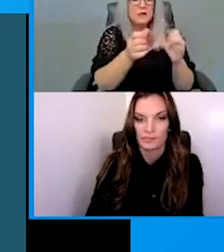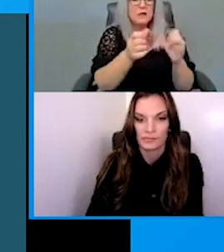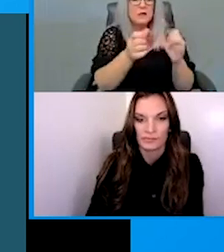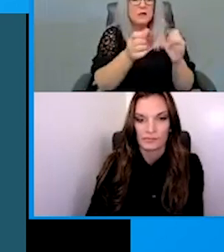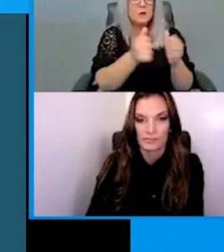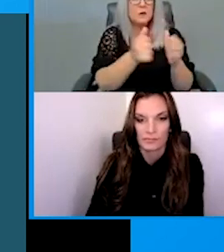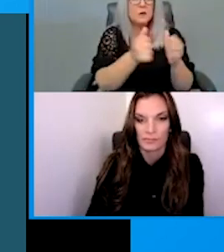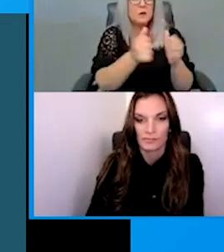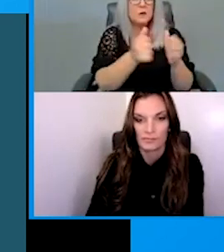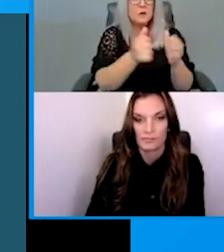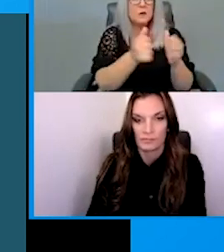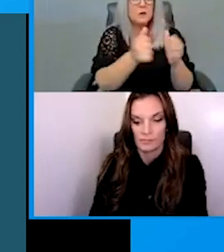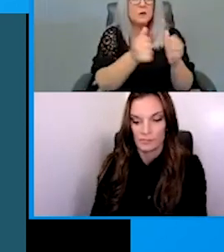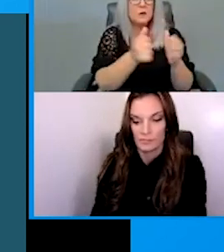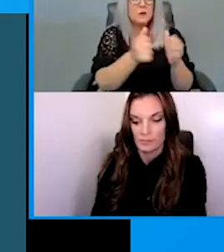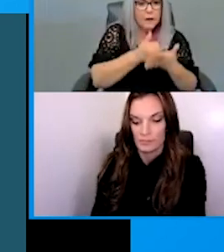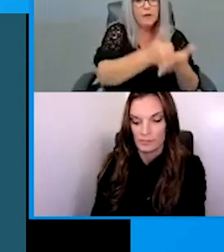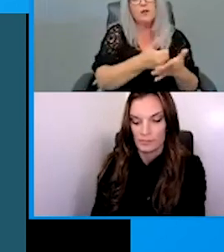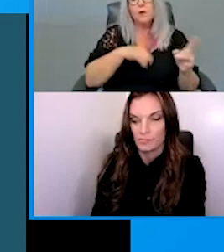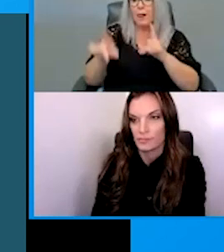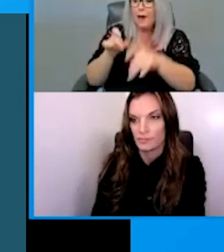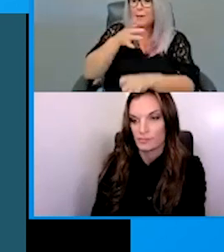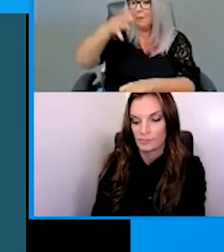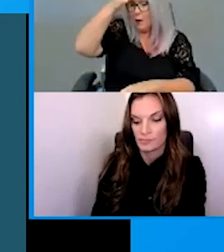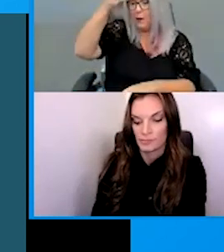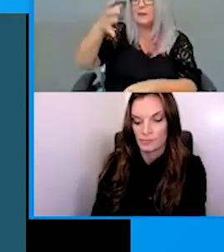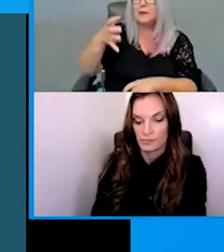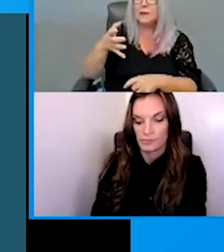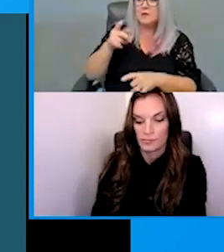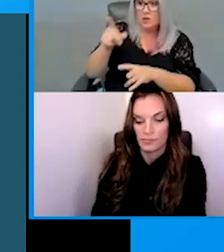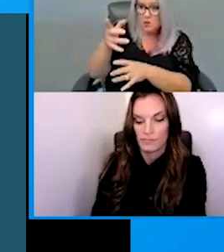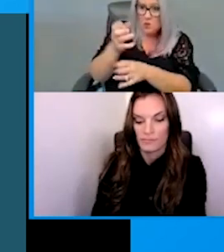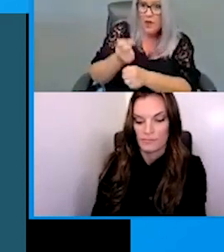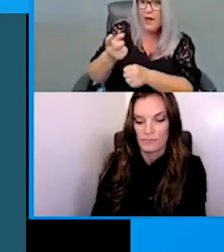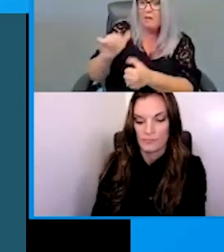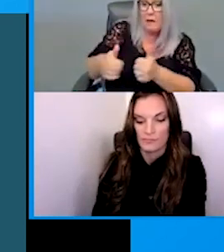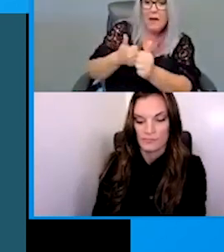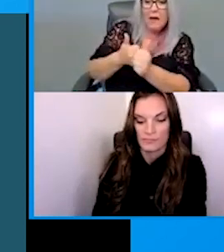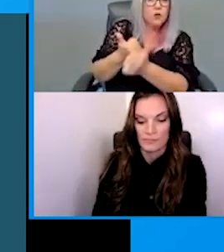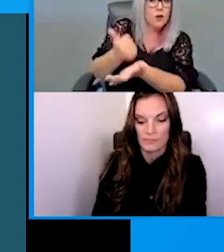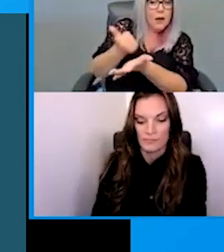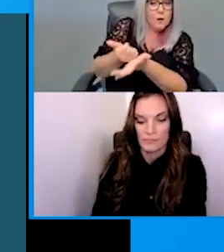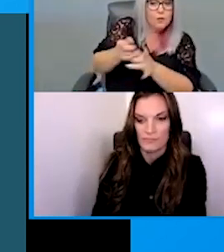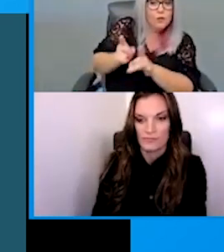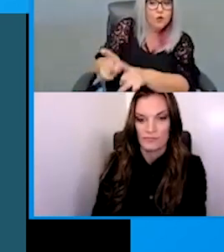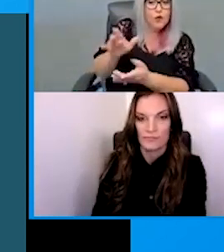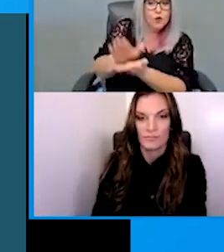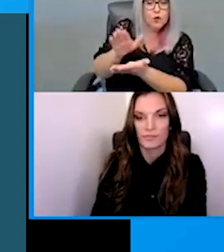or they'll ask the parents, did you receive any extra help when you went through school?